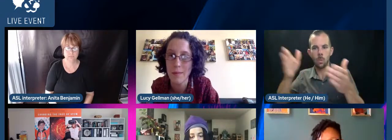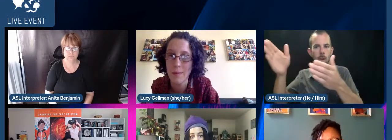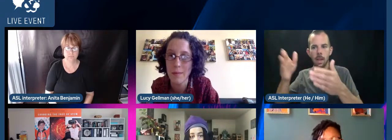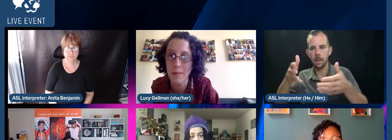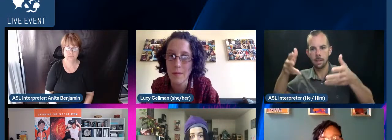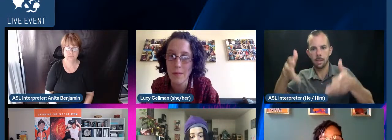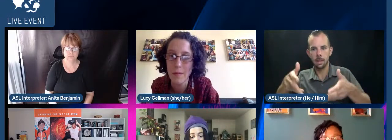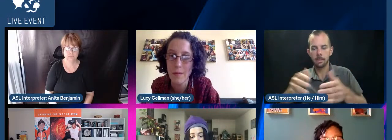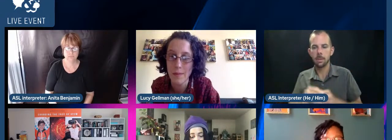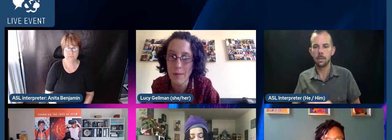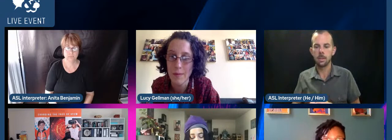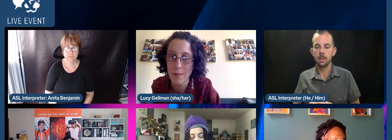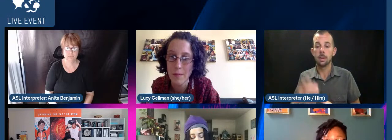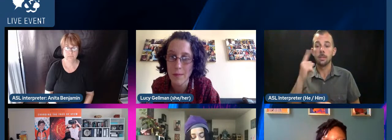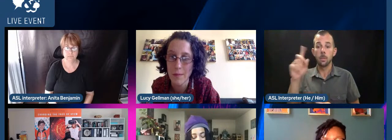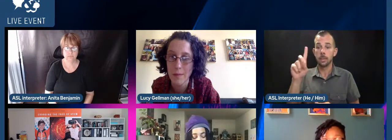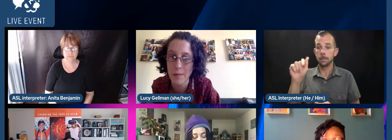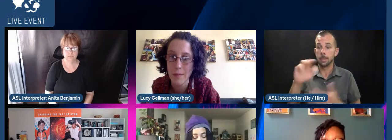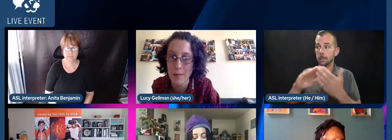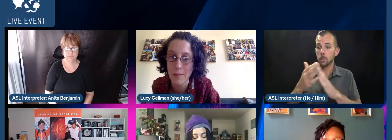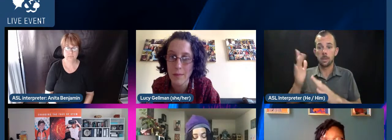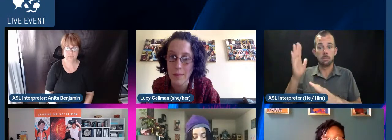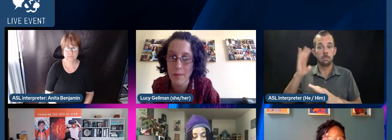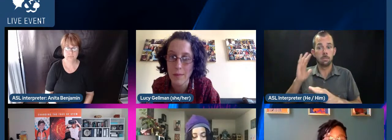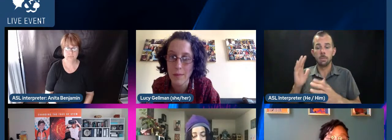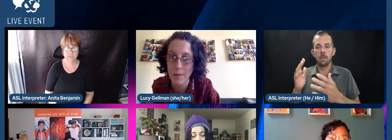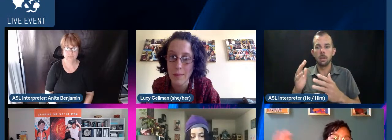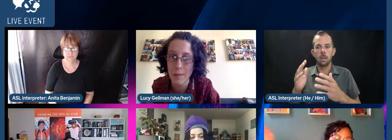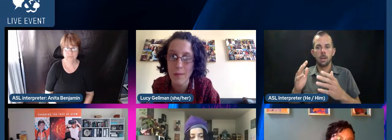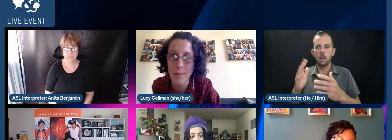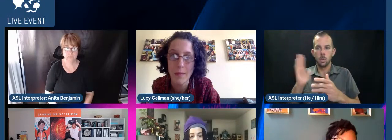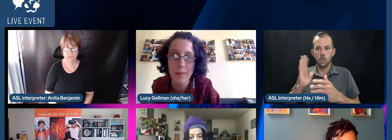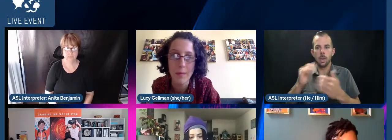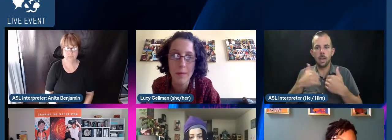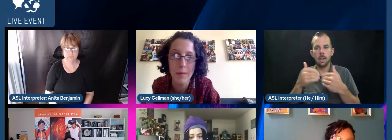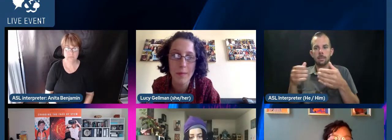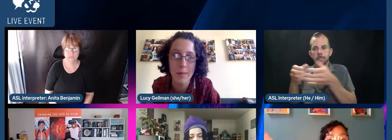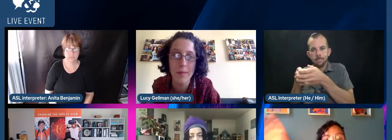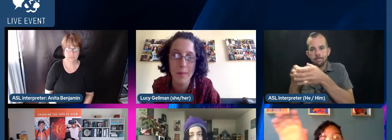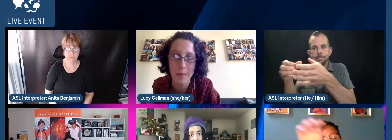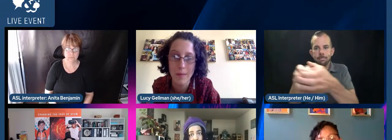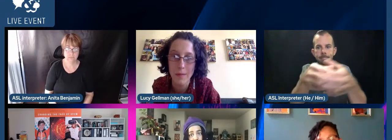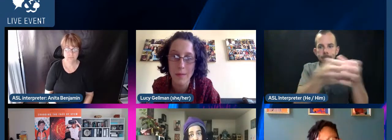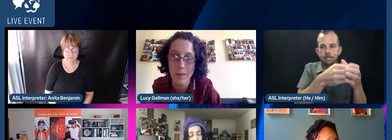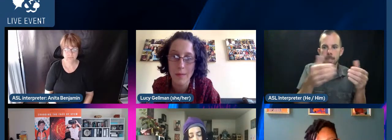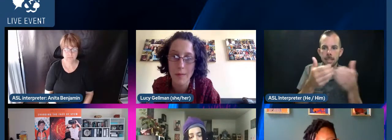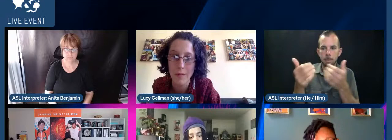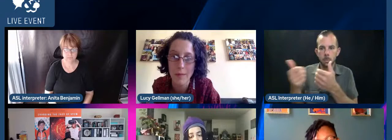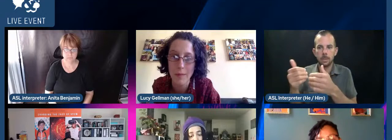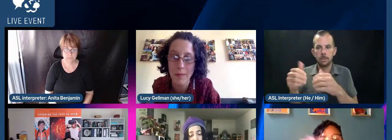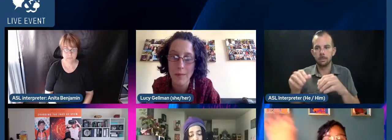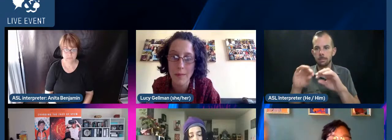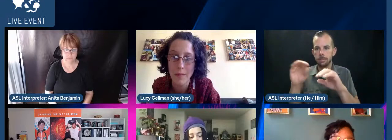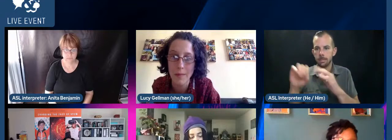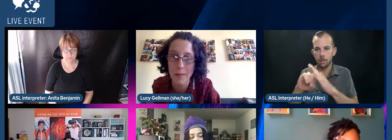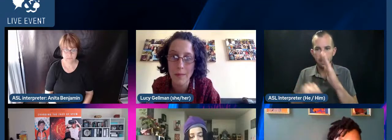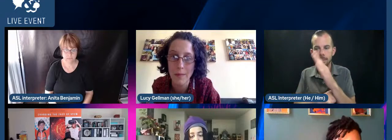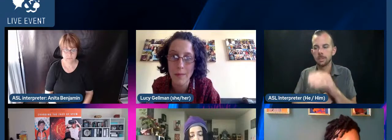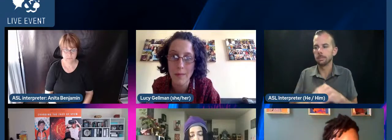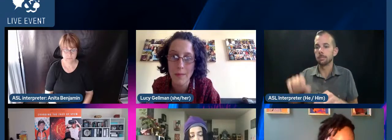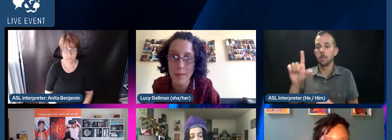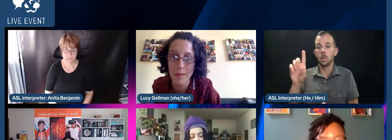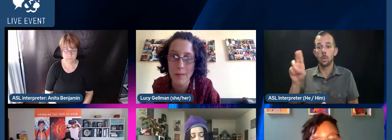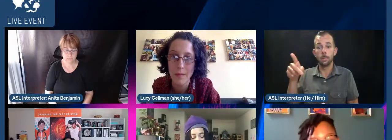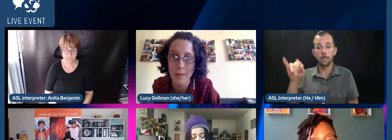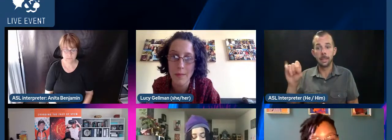at the time, right? Like, things were siloed in individual foundations. So you have the Muscular Dystrophy Foundation, you have the Down Syndrome Foundation, you got the Lupus